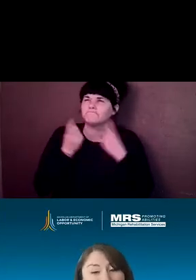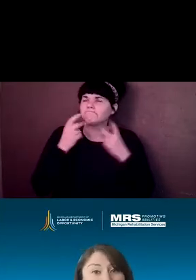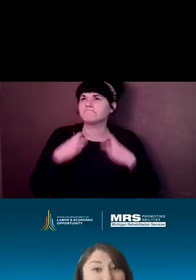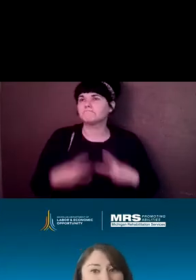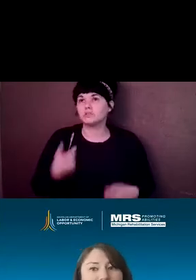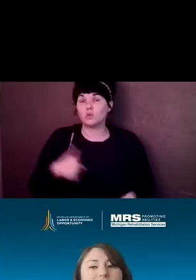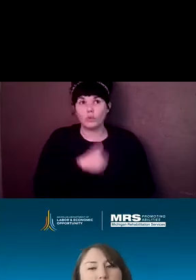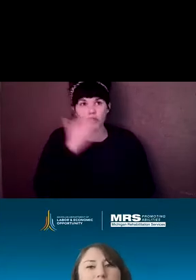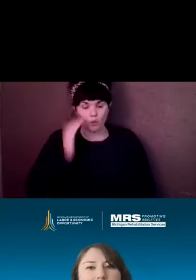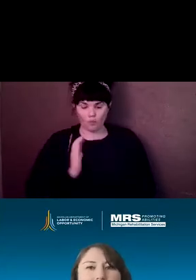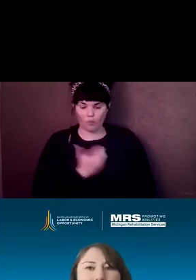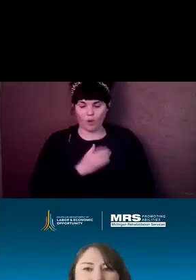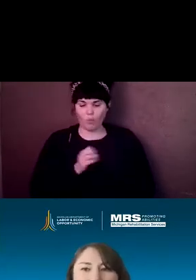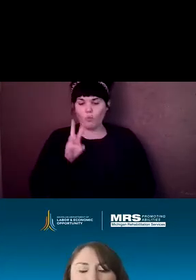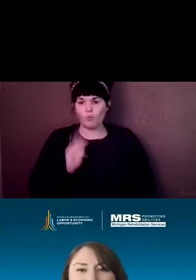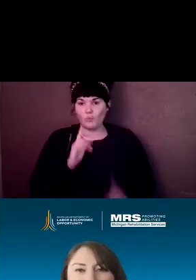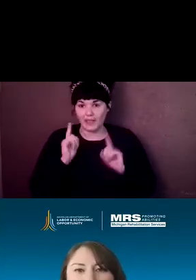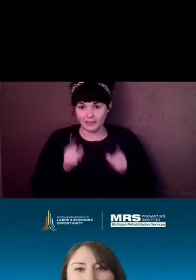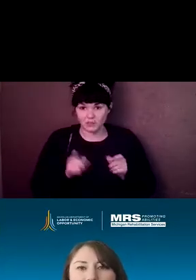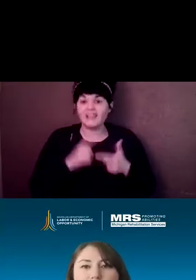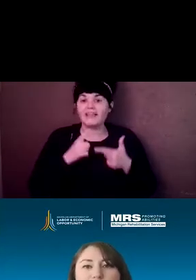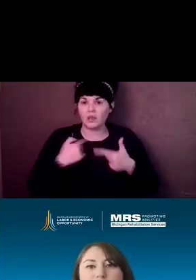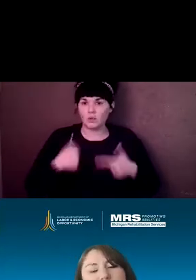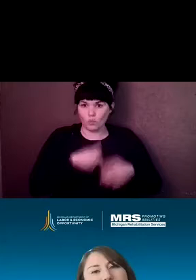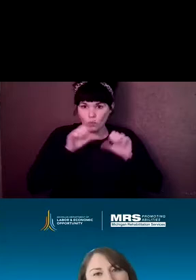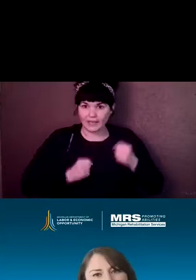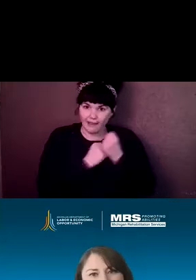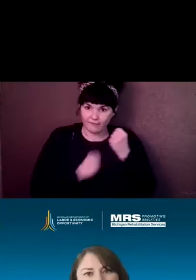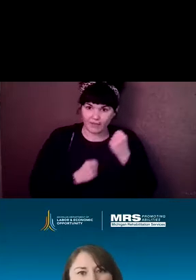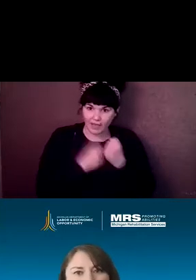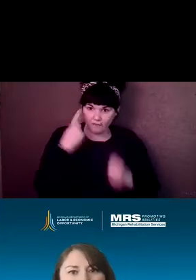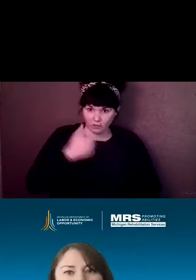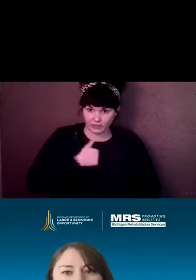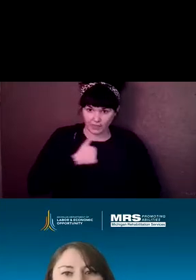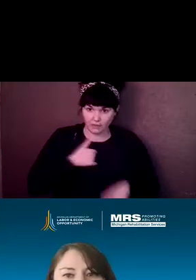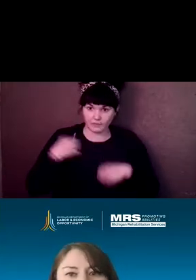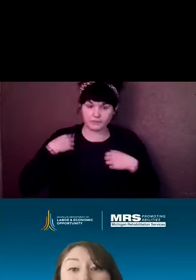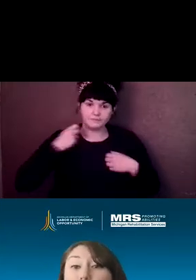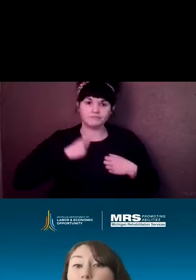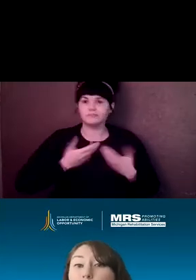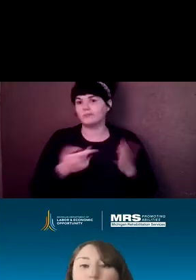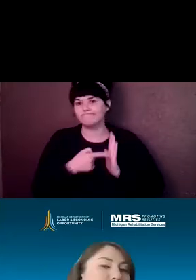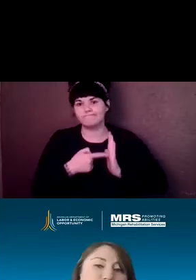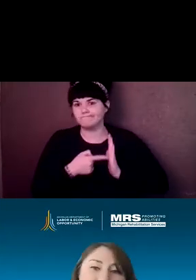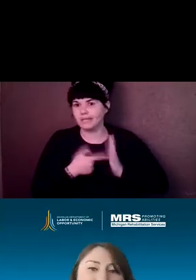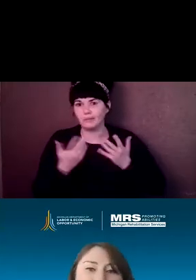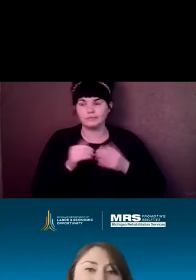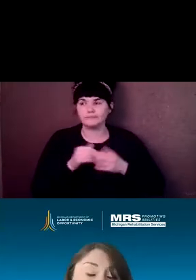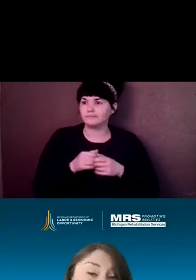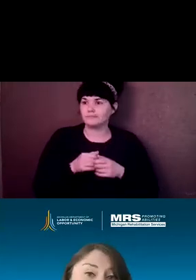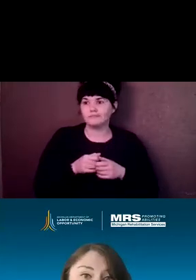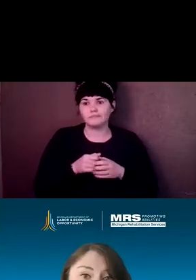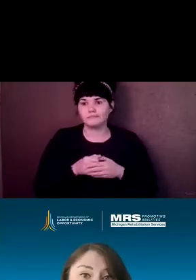answers that we need, and we can then advocate for ourselves. So some examples of these questions could be, where do you feel the